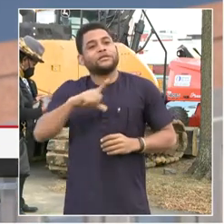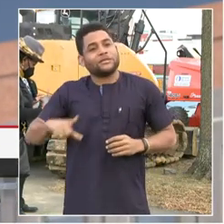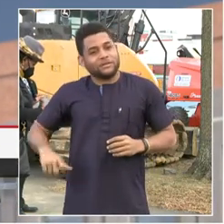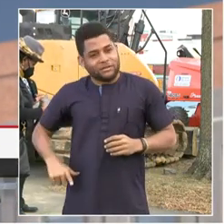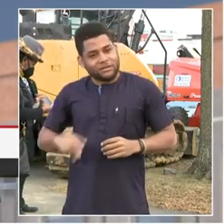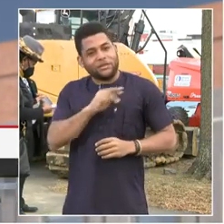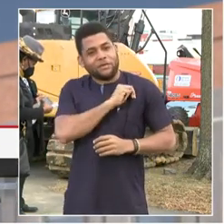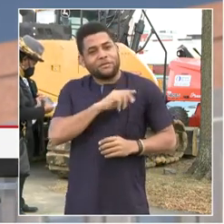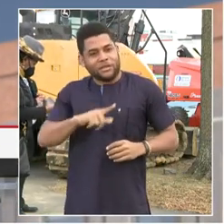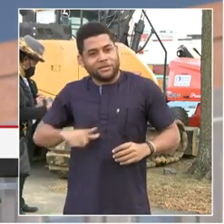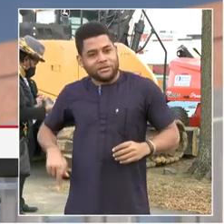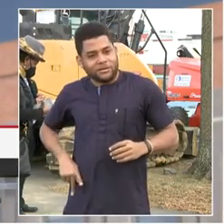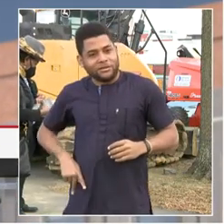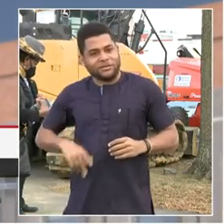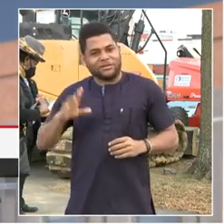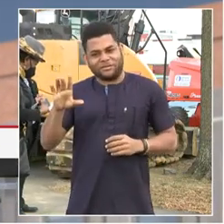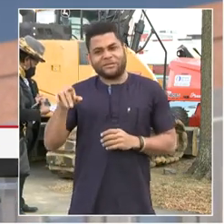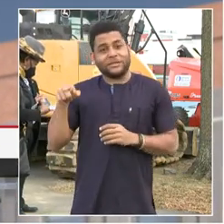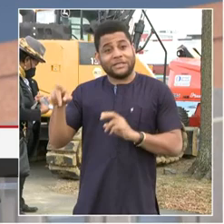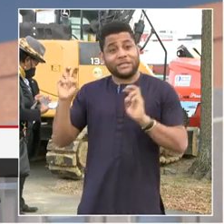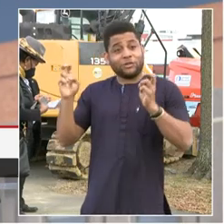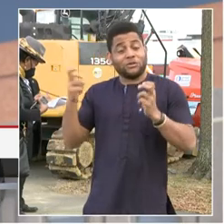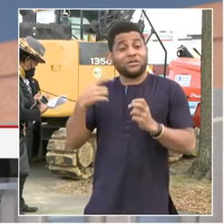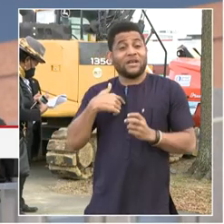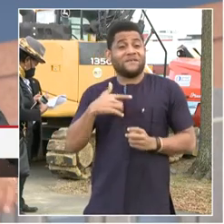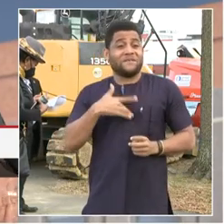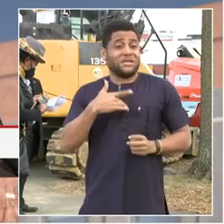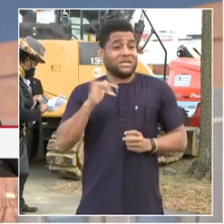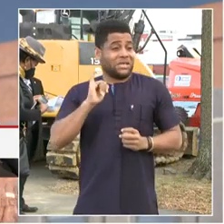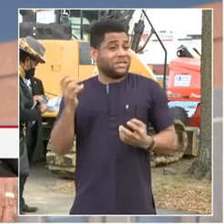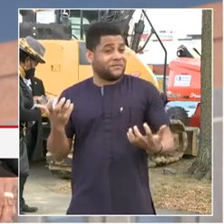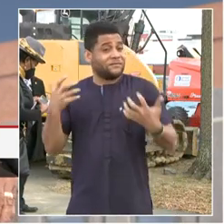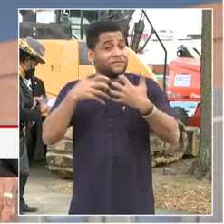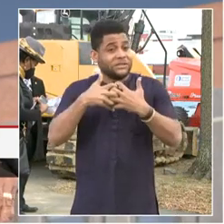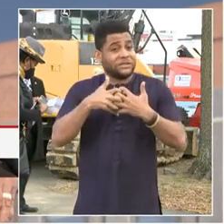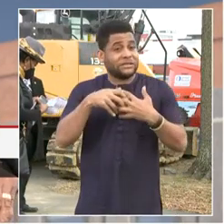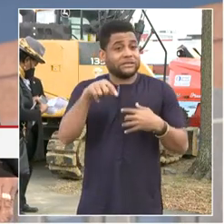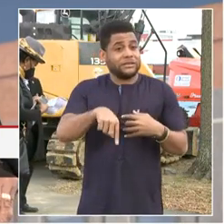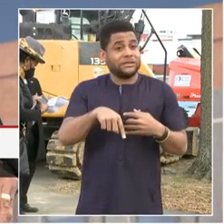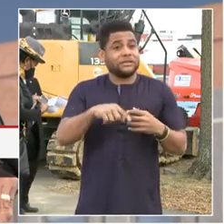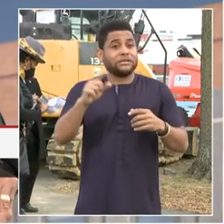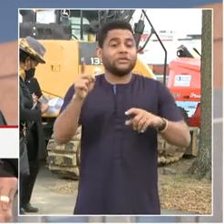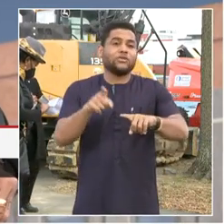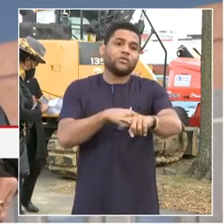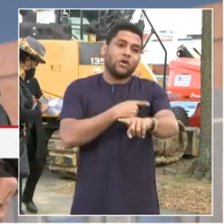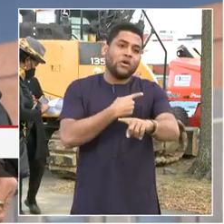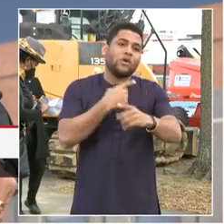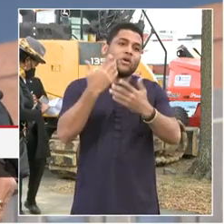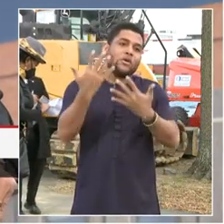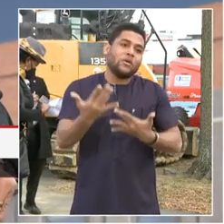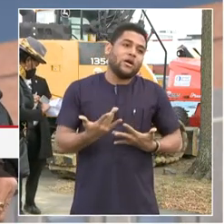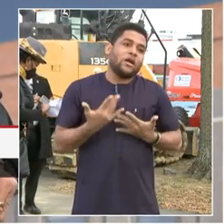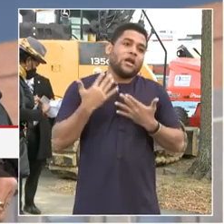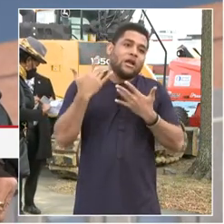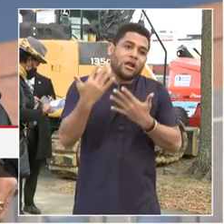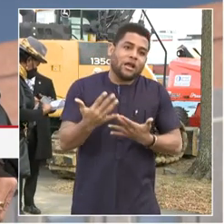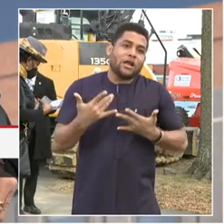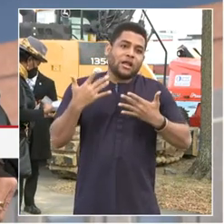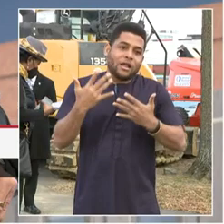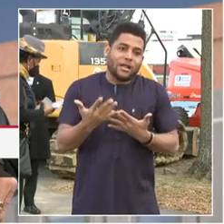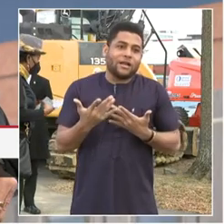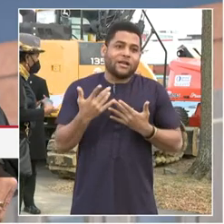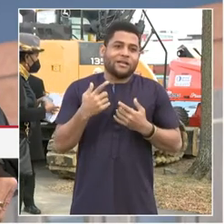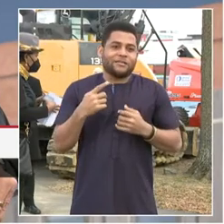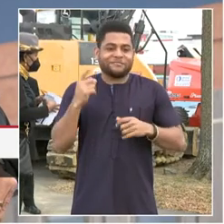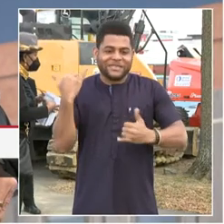which I think is truly fitting for this long-awaited occasion. Dr. King once